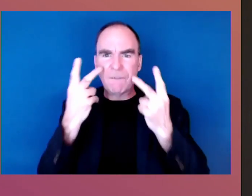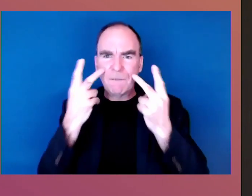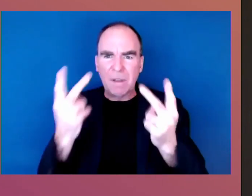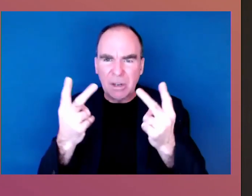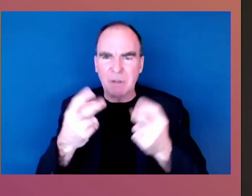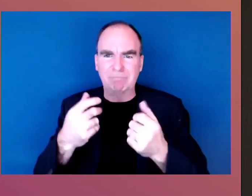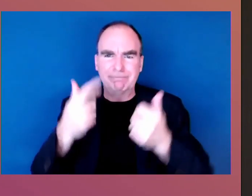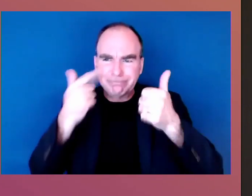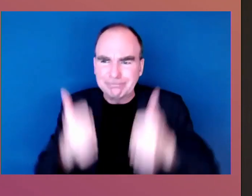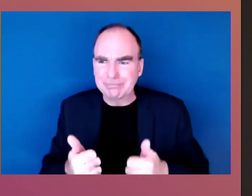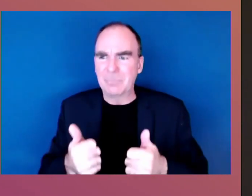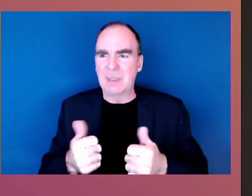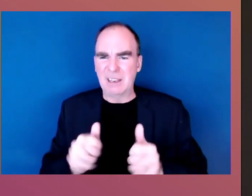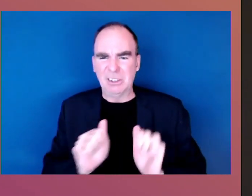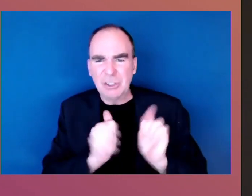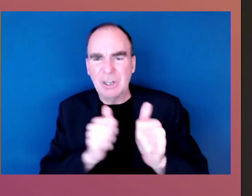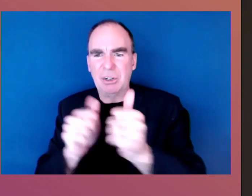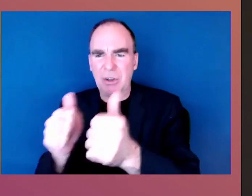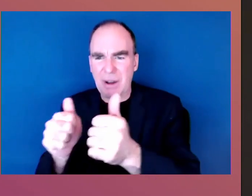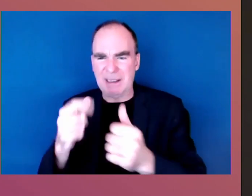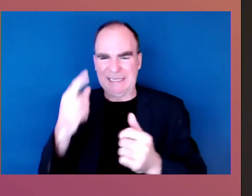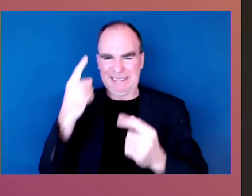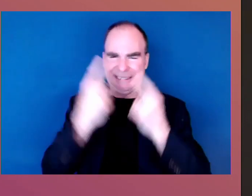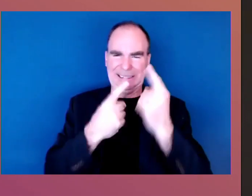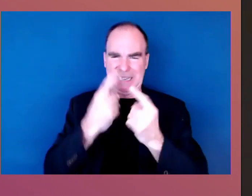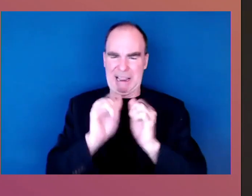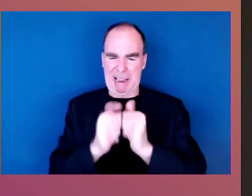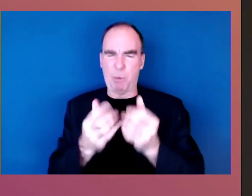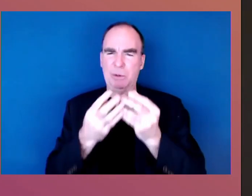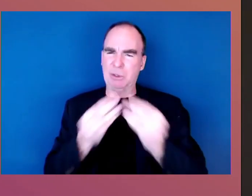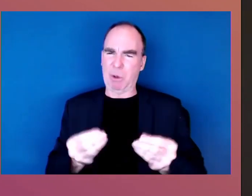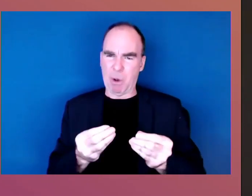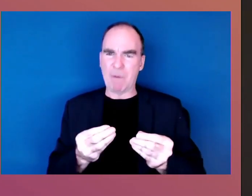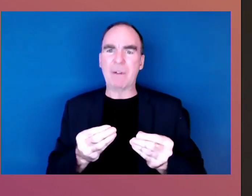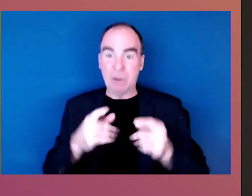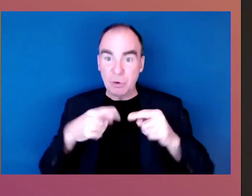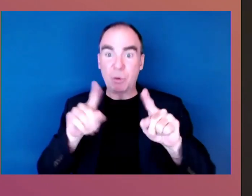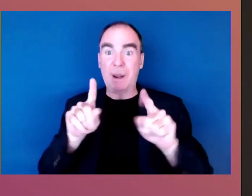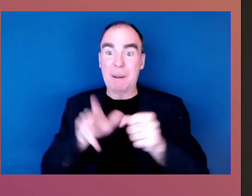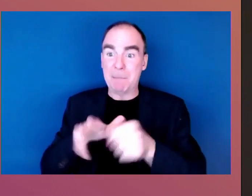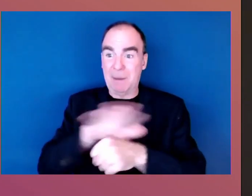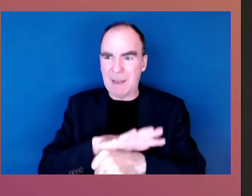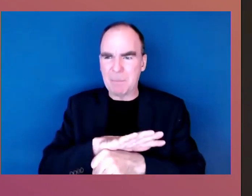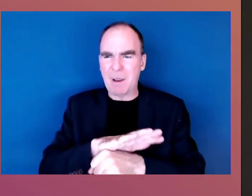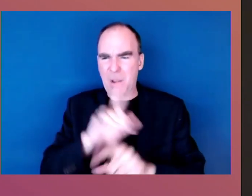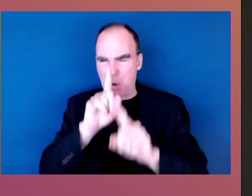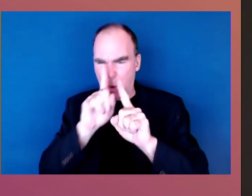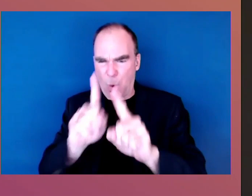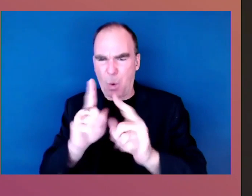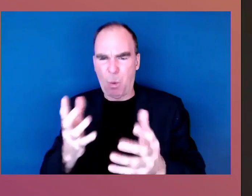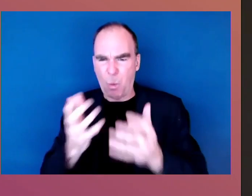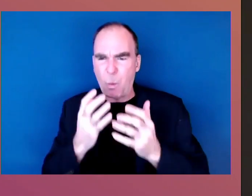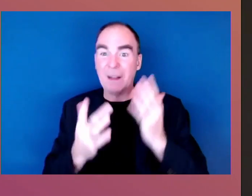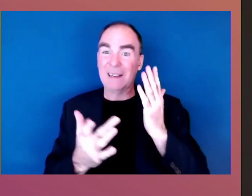to implement new technologies into society to improve our lives, and what the CHI community can